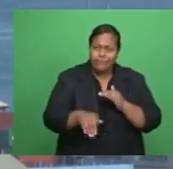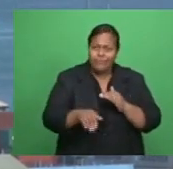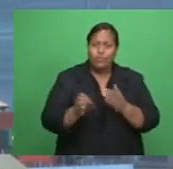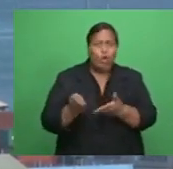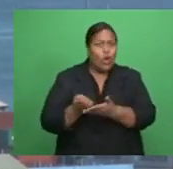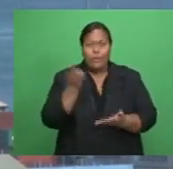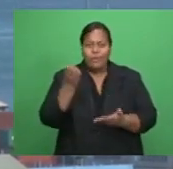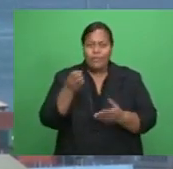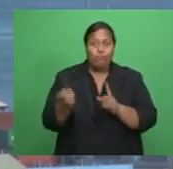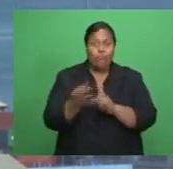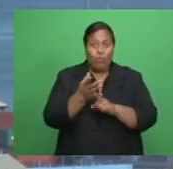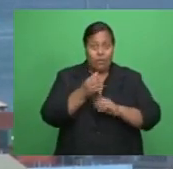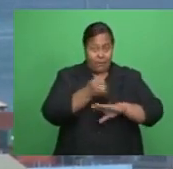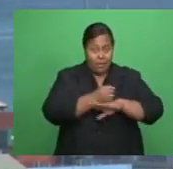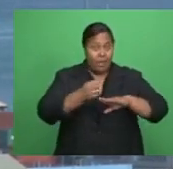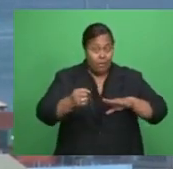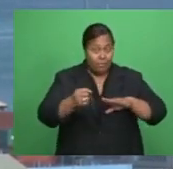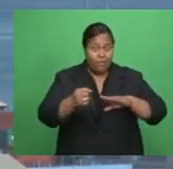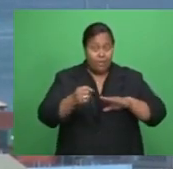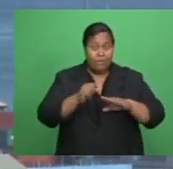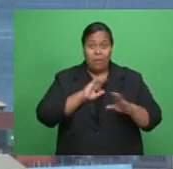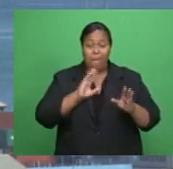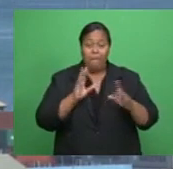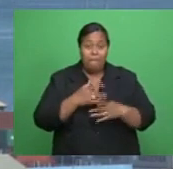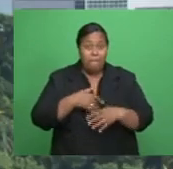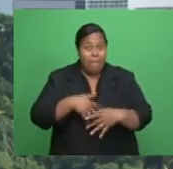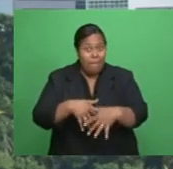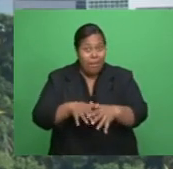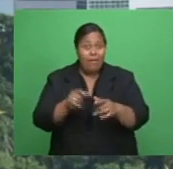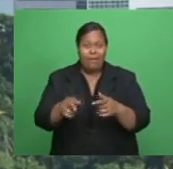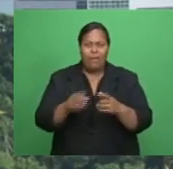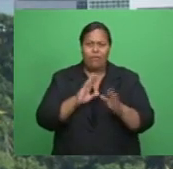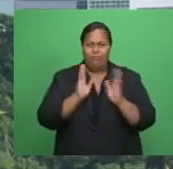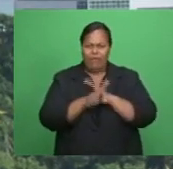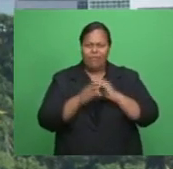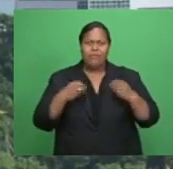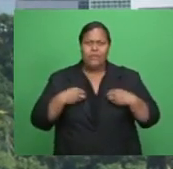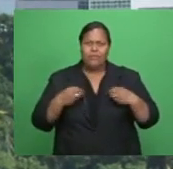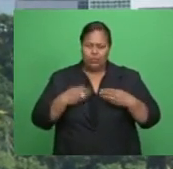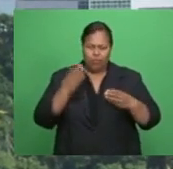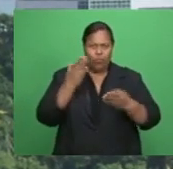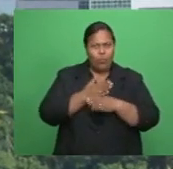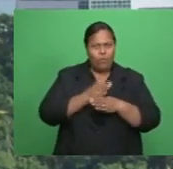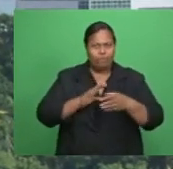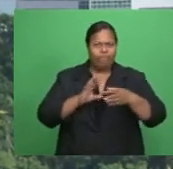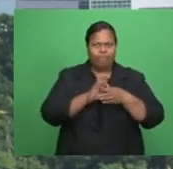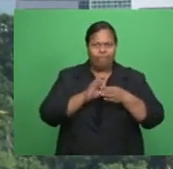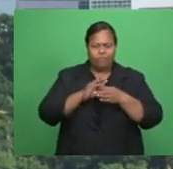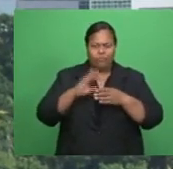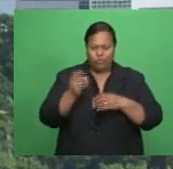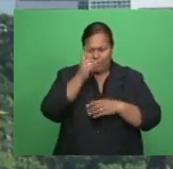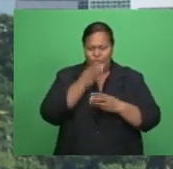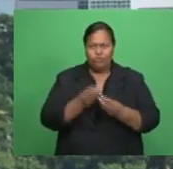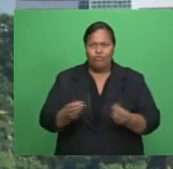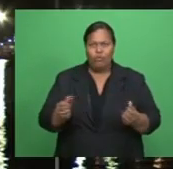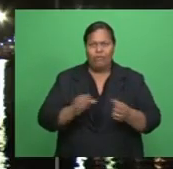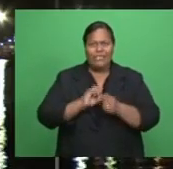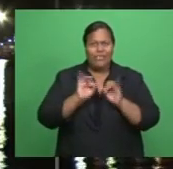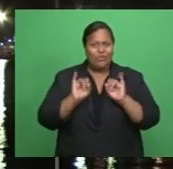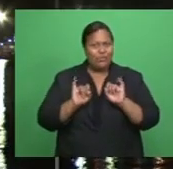the government, public and private sector to work together to overcome this crisis. Koroi Tandulala, FBC